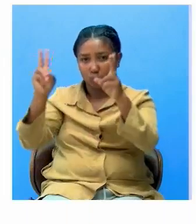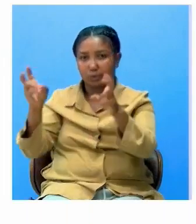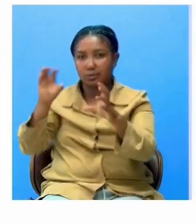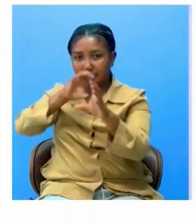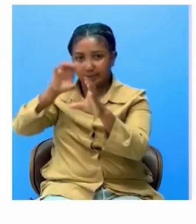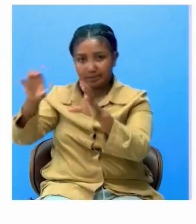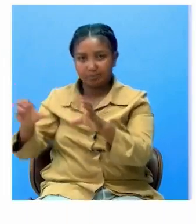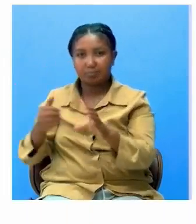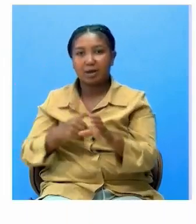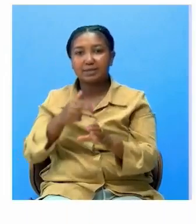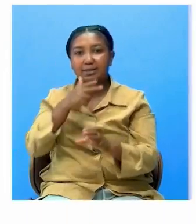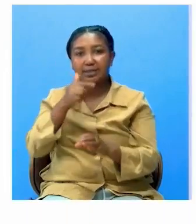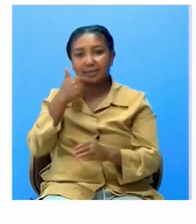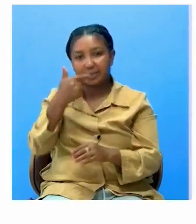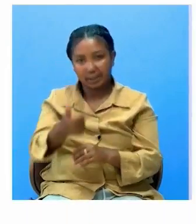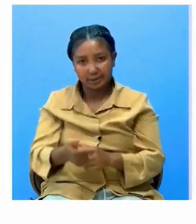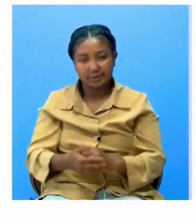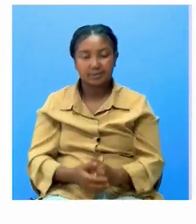My sister said,